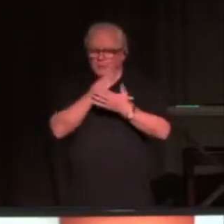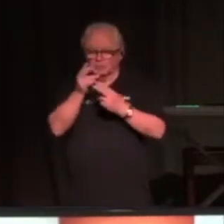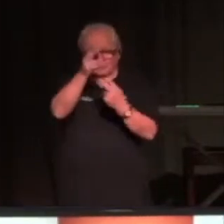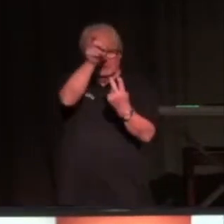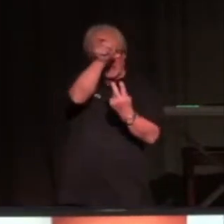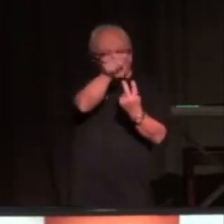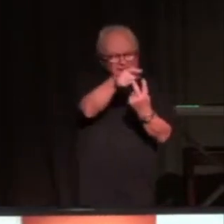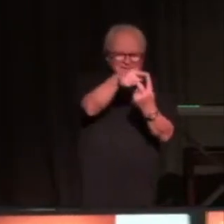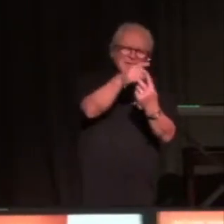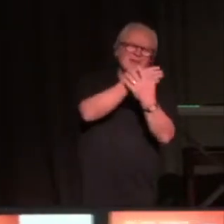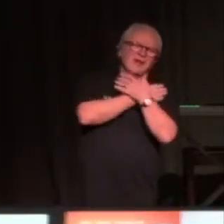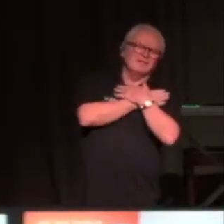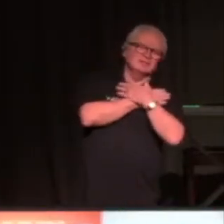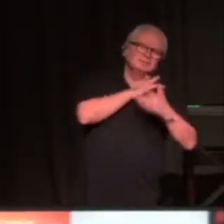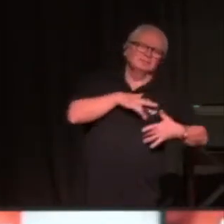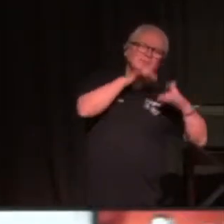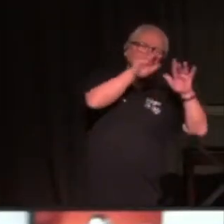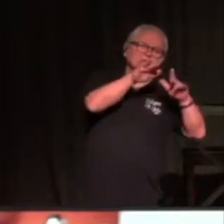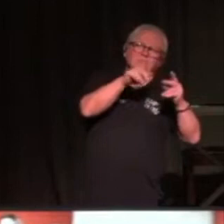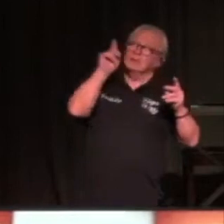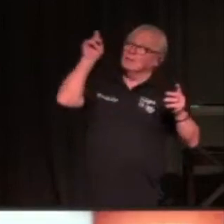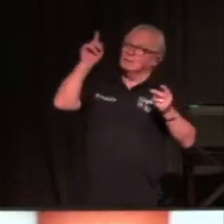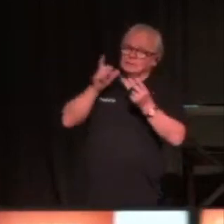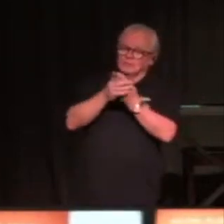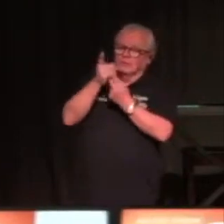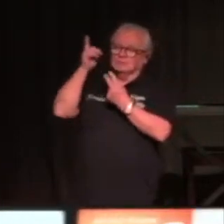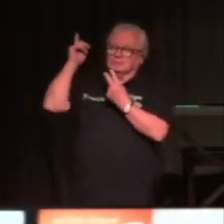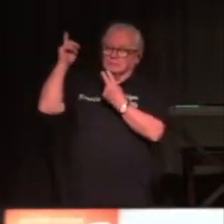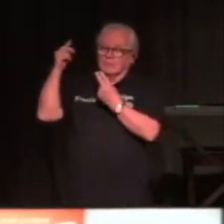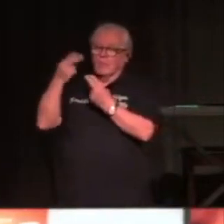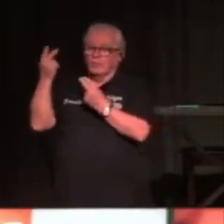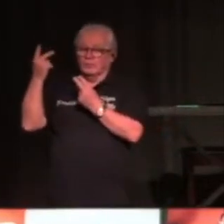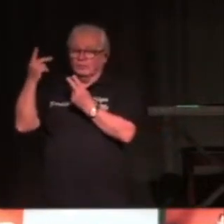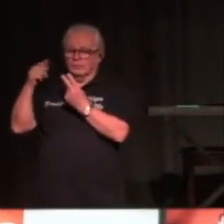loving, kind, and merciful side. But there is also the other side.